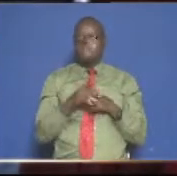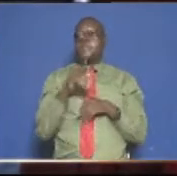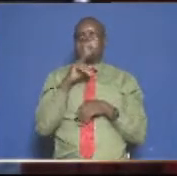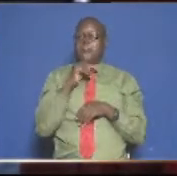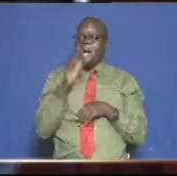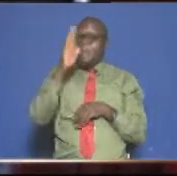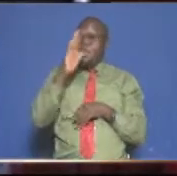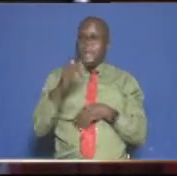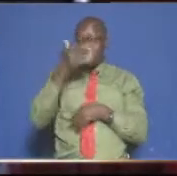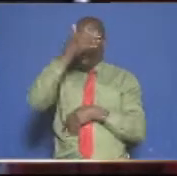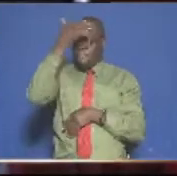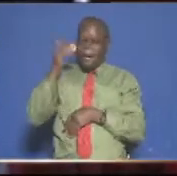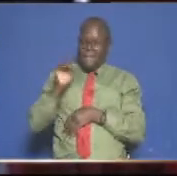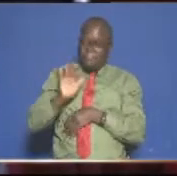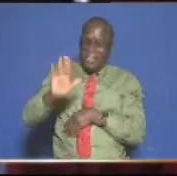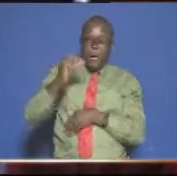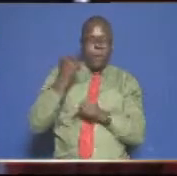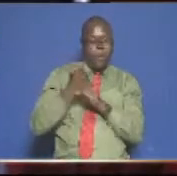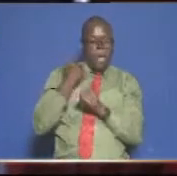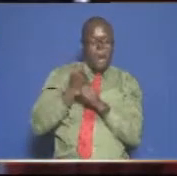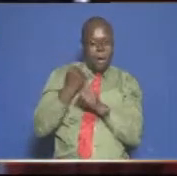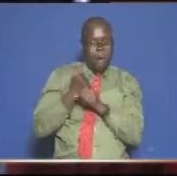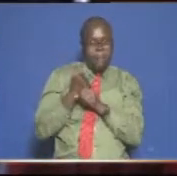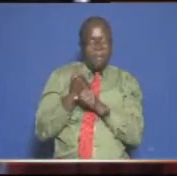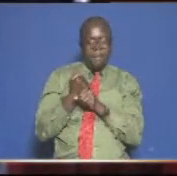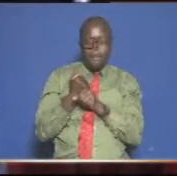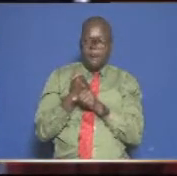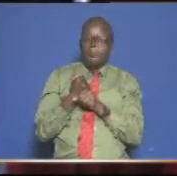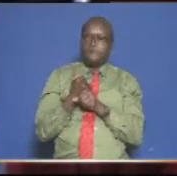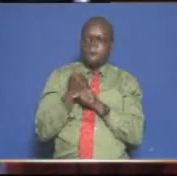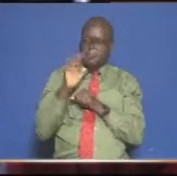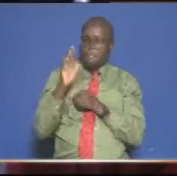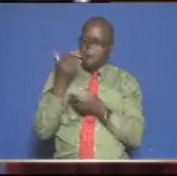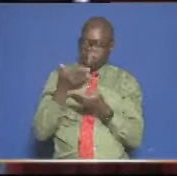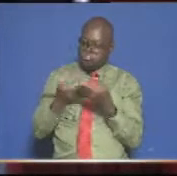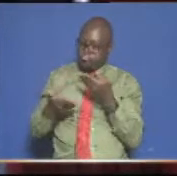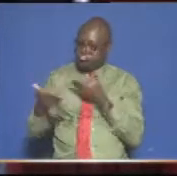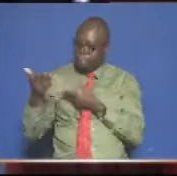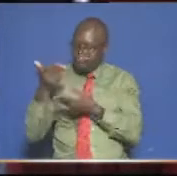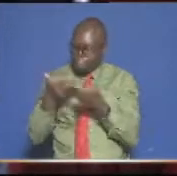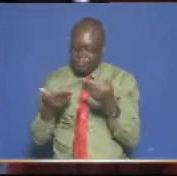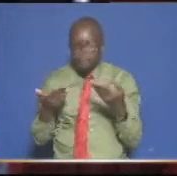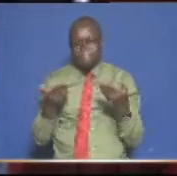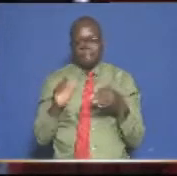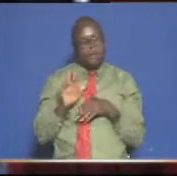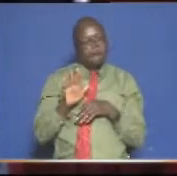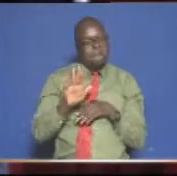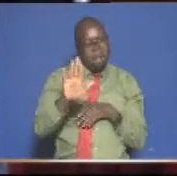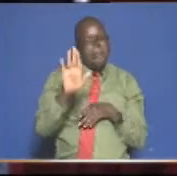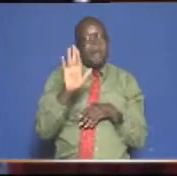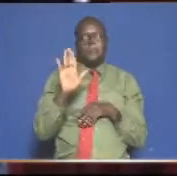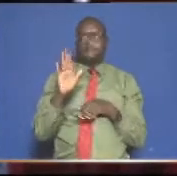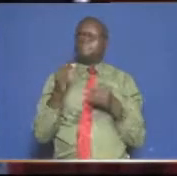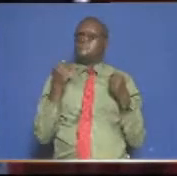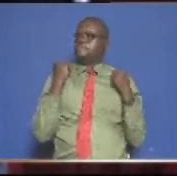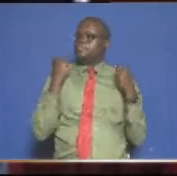forget for the works, for his deliberations, for his